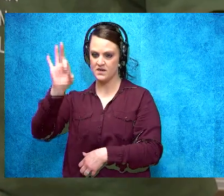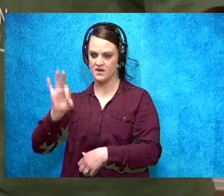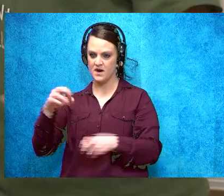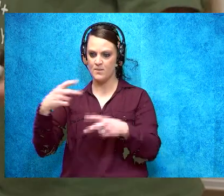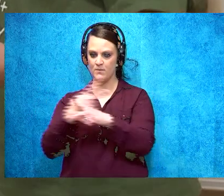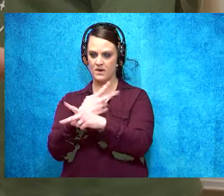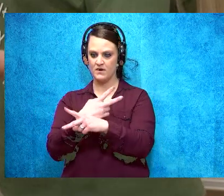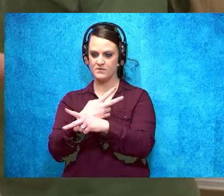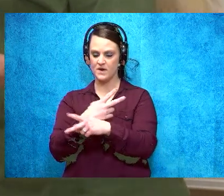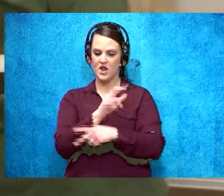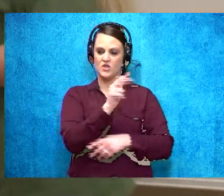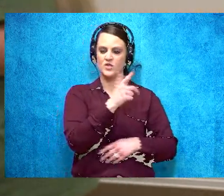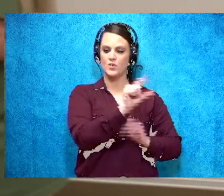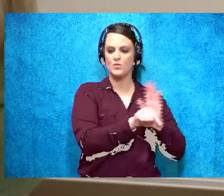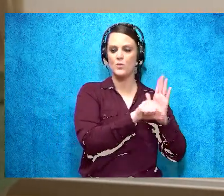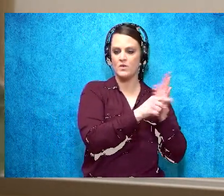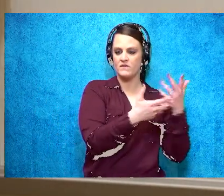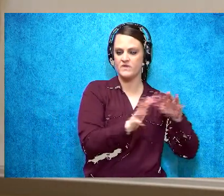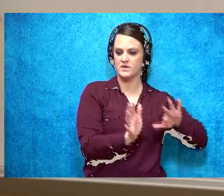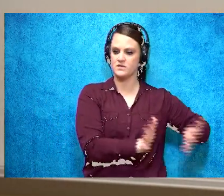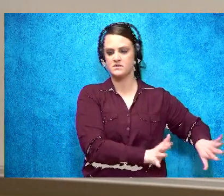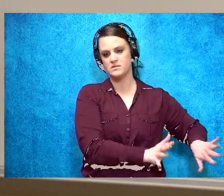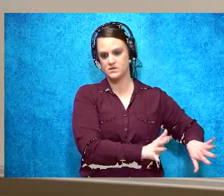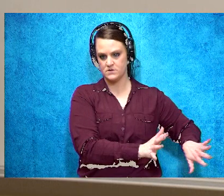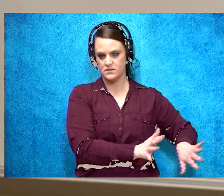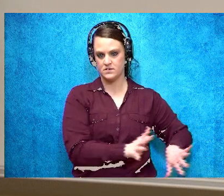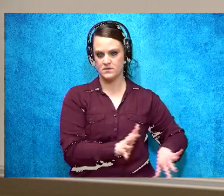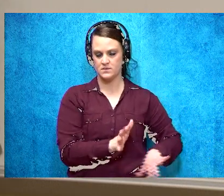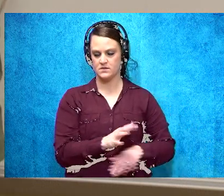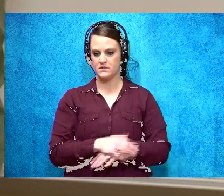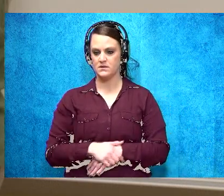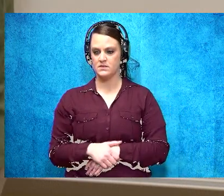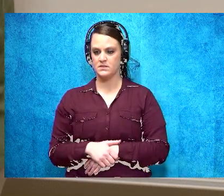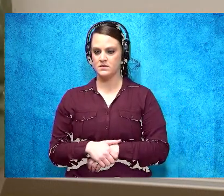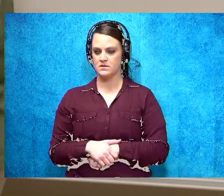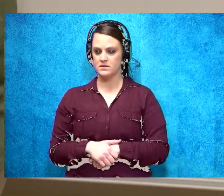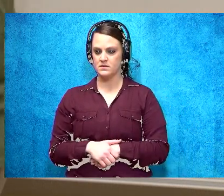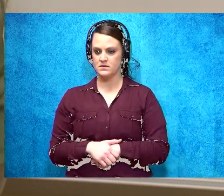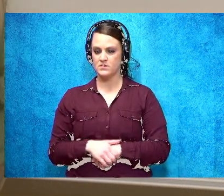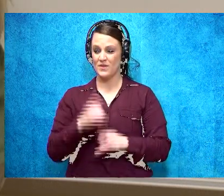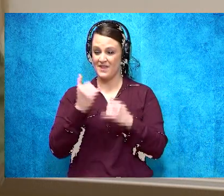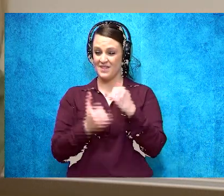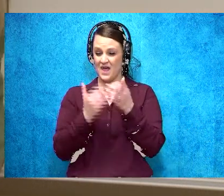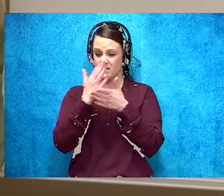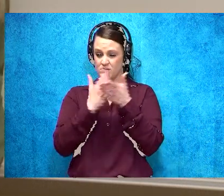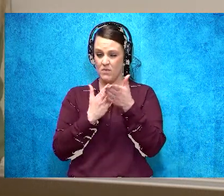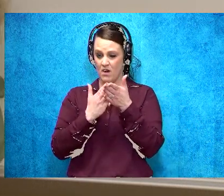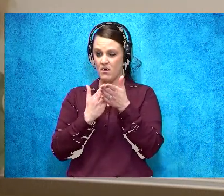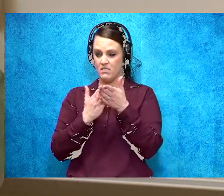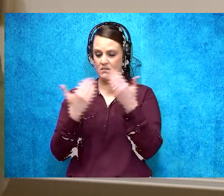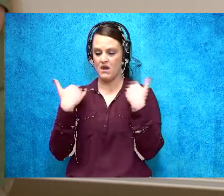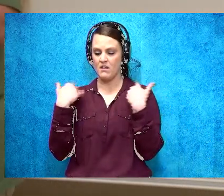that 3rd quarter. That was the last one that they were having problems with.